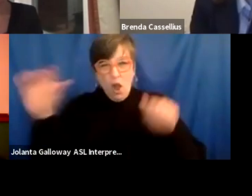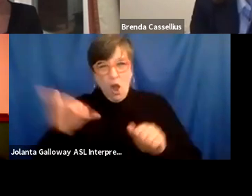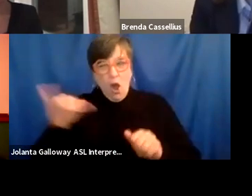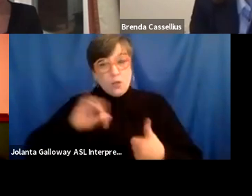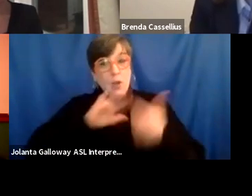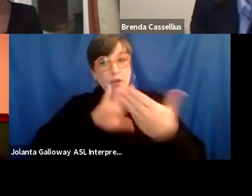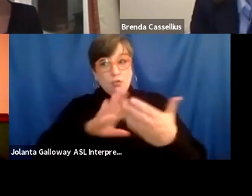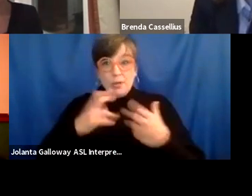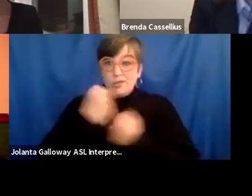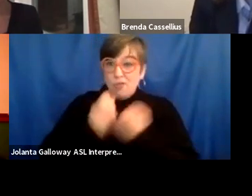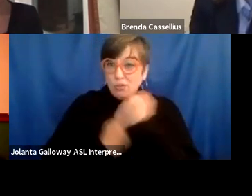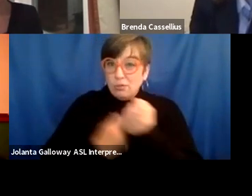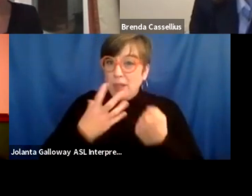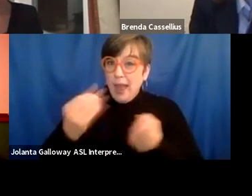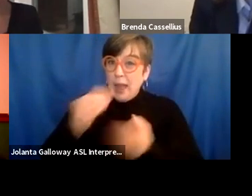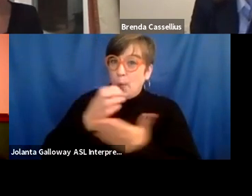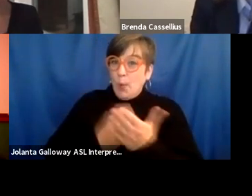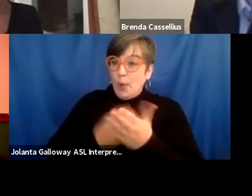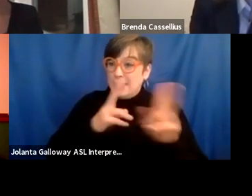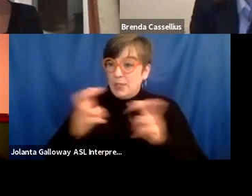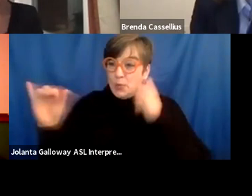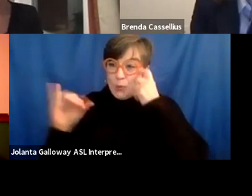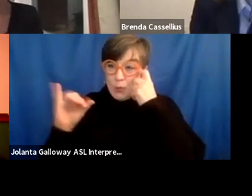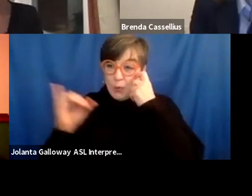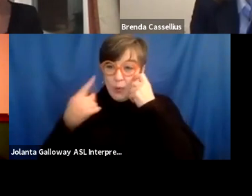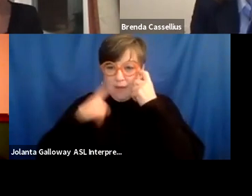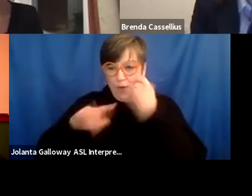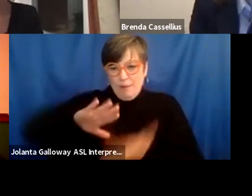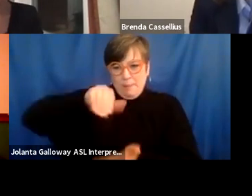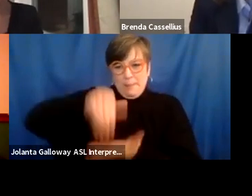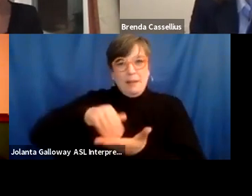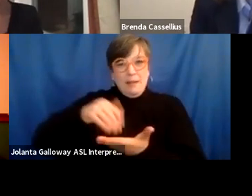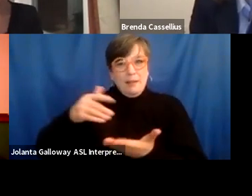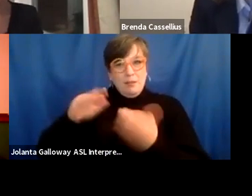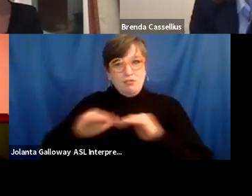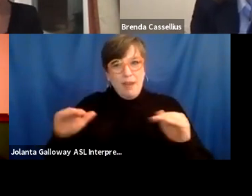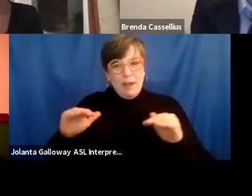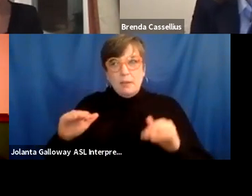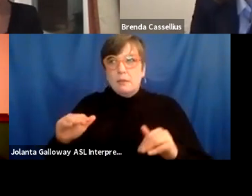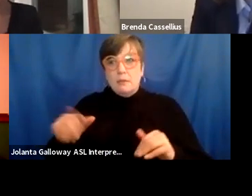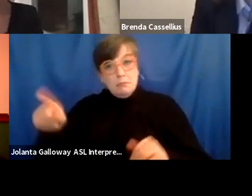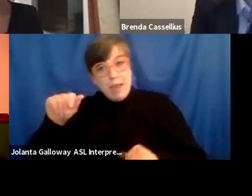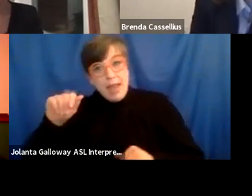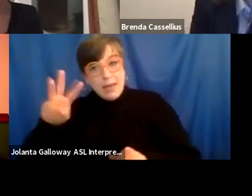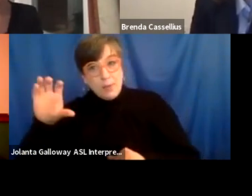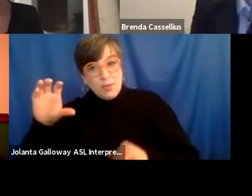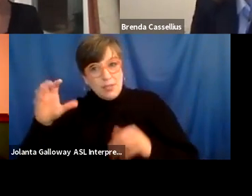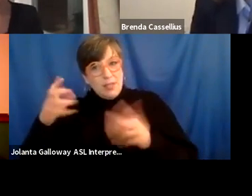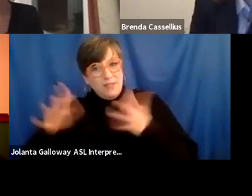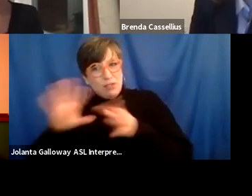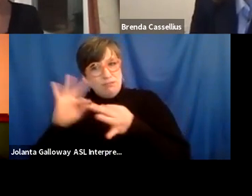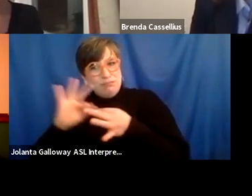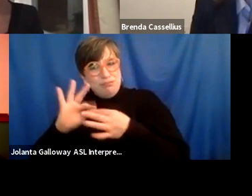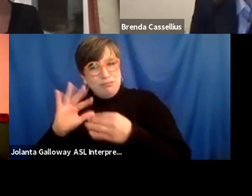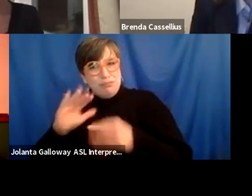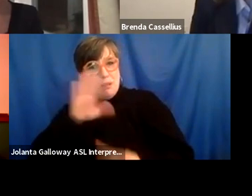and course issues at our middle grades. You know, I think we heard from AWC, we heard some advocates reminding us that we've